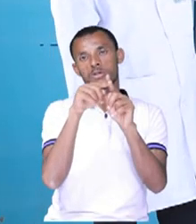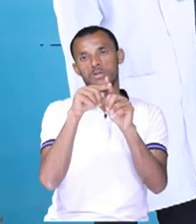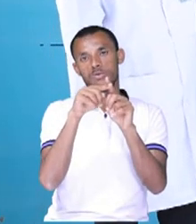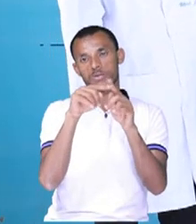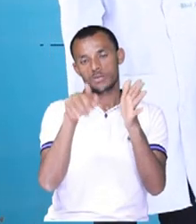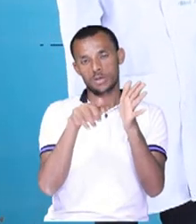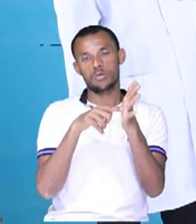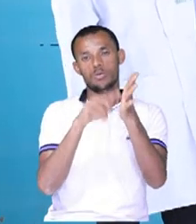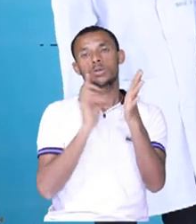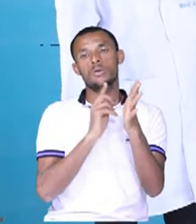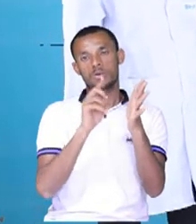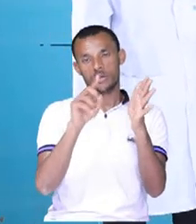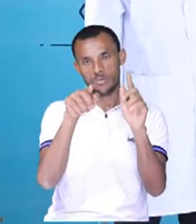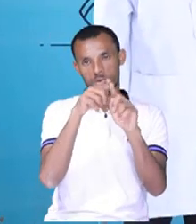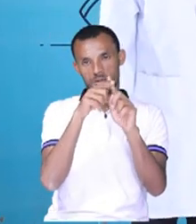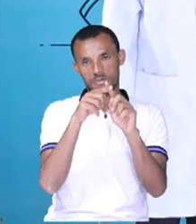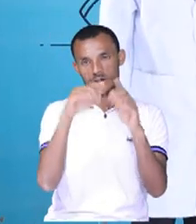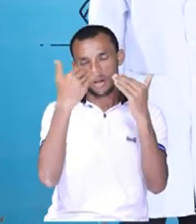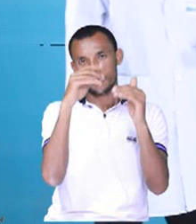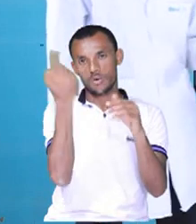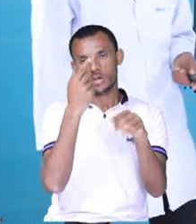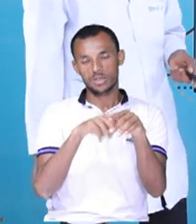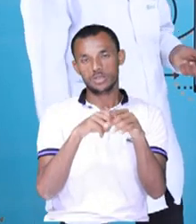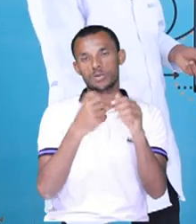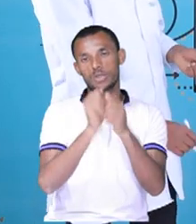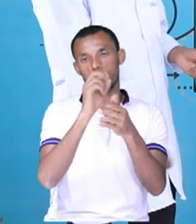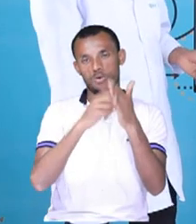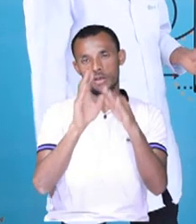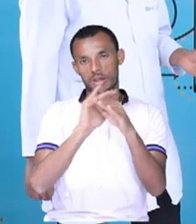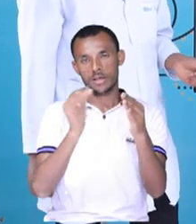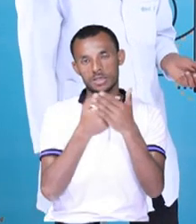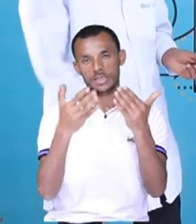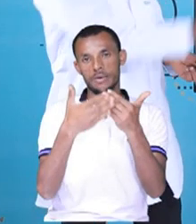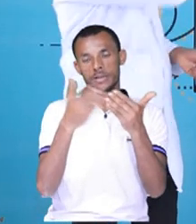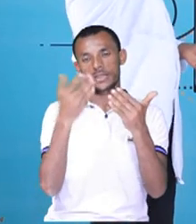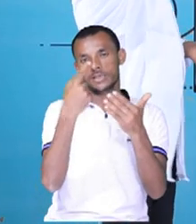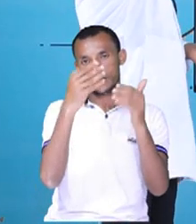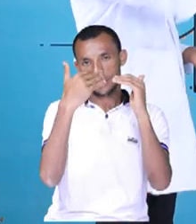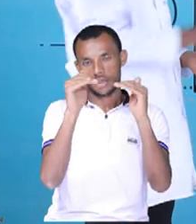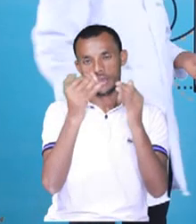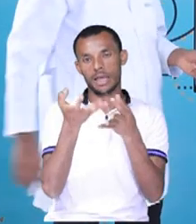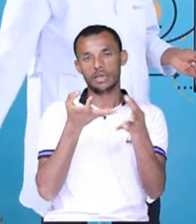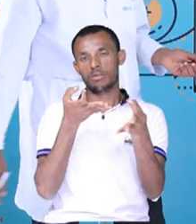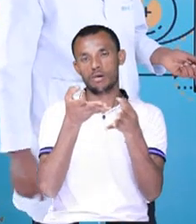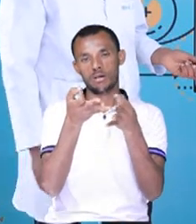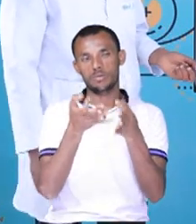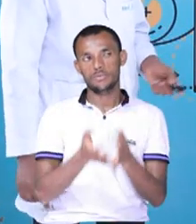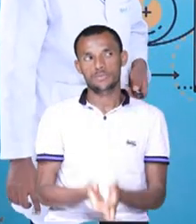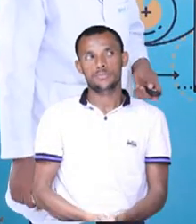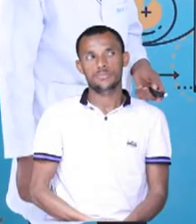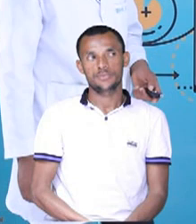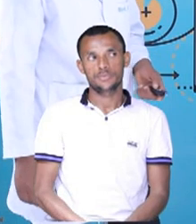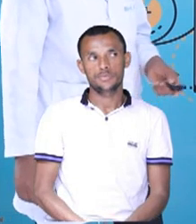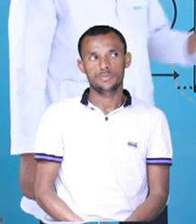of reactant or product, rate is always positive quantity. This is simply the rate expression.